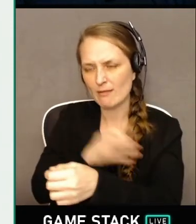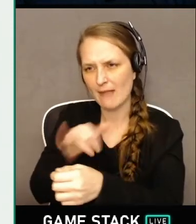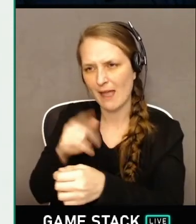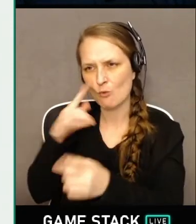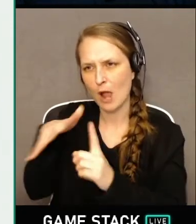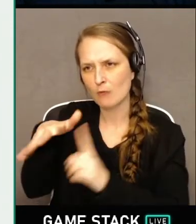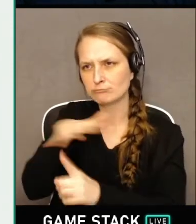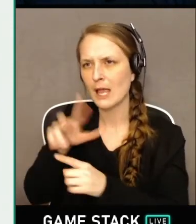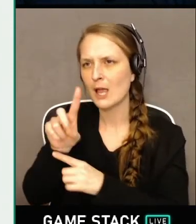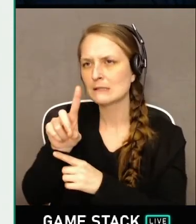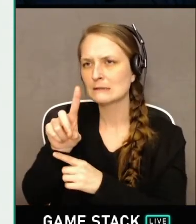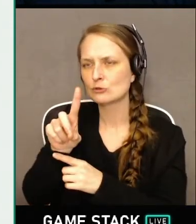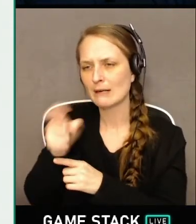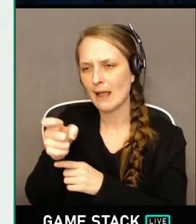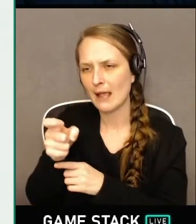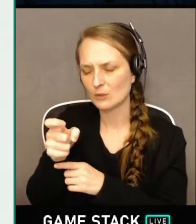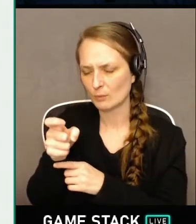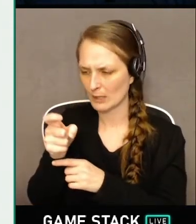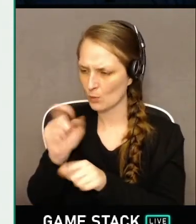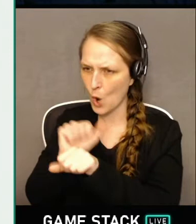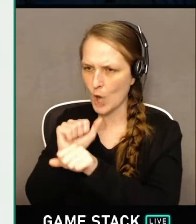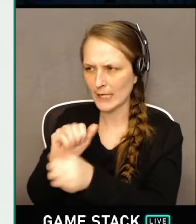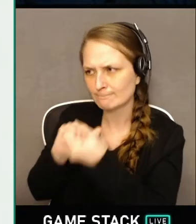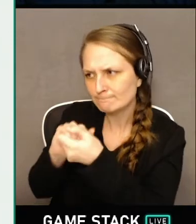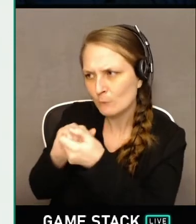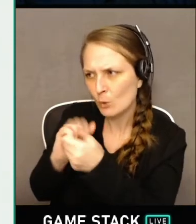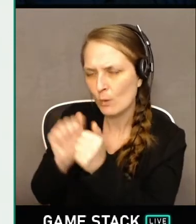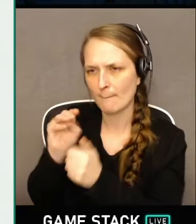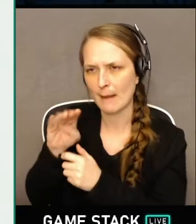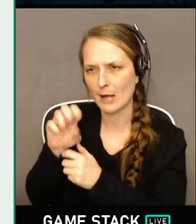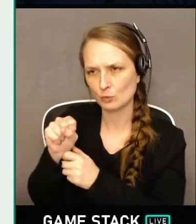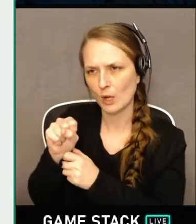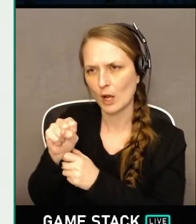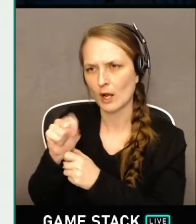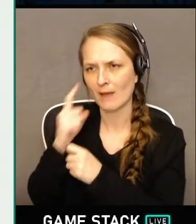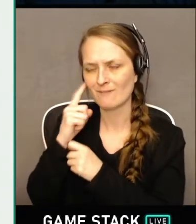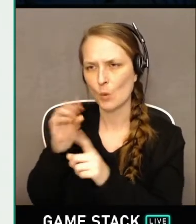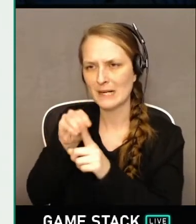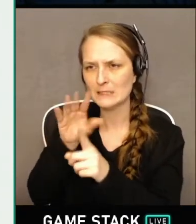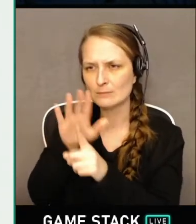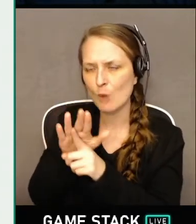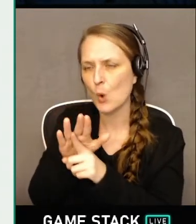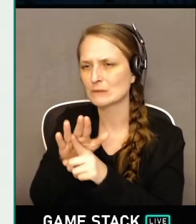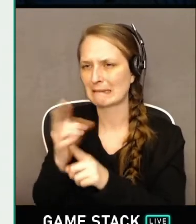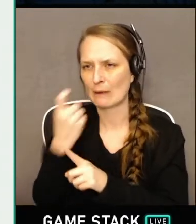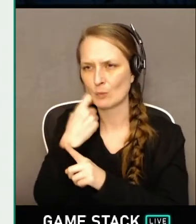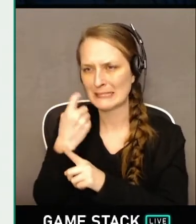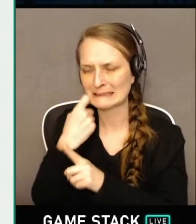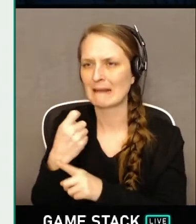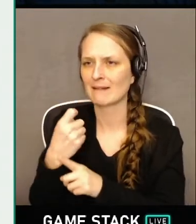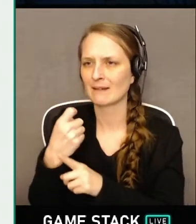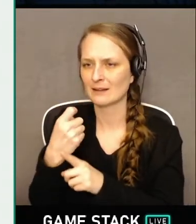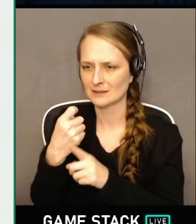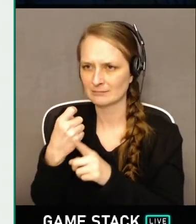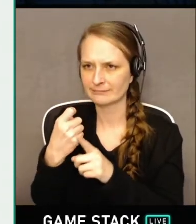working closely with Microsoft to co-design DirectX to expose the latest hardware features. They provide not only